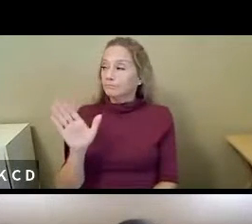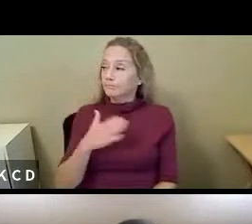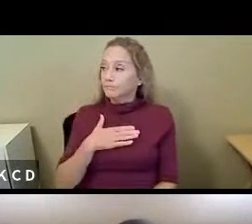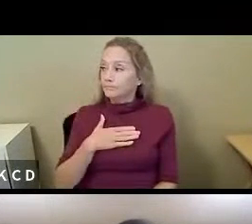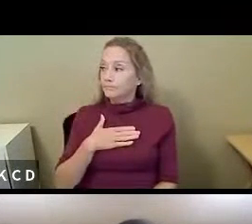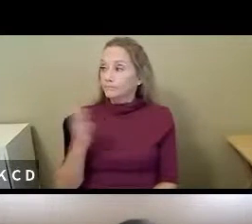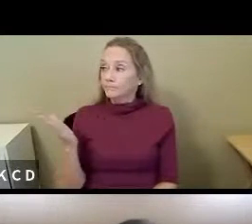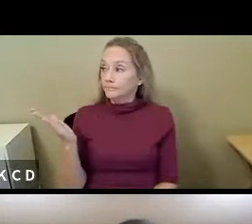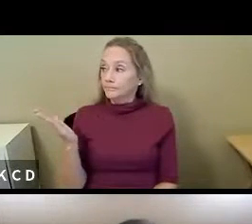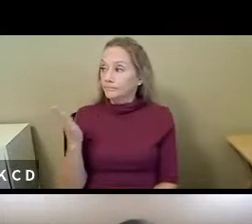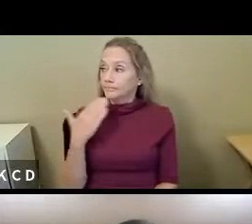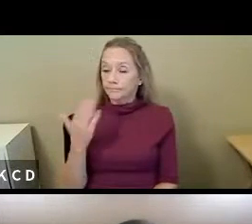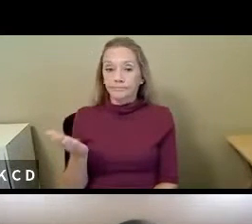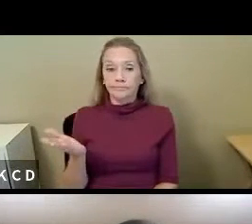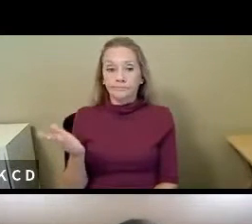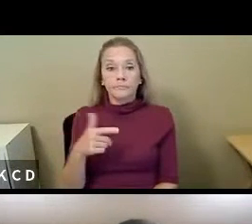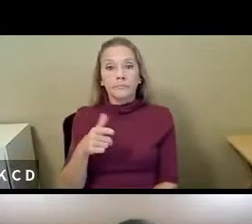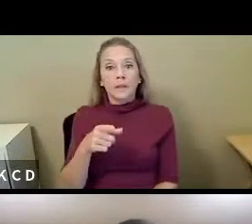positivity rate and